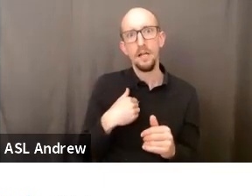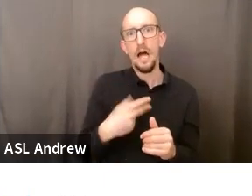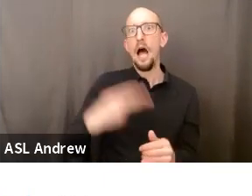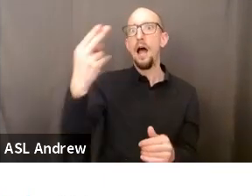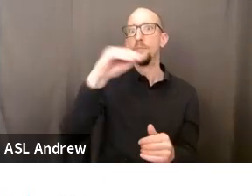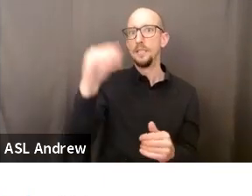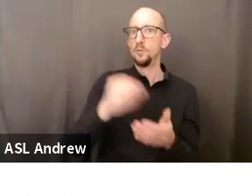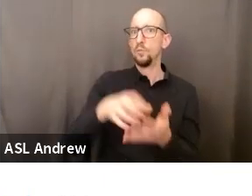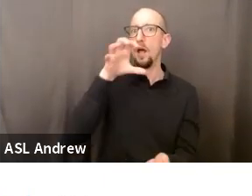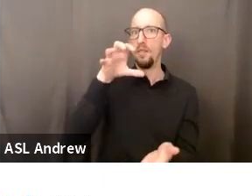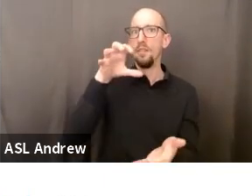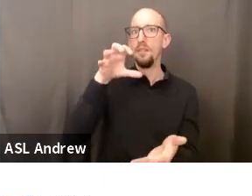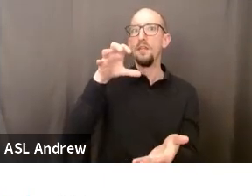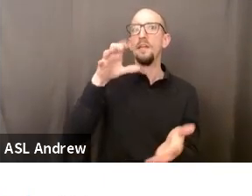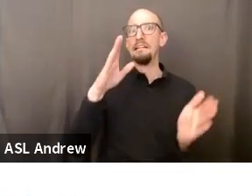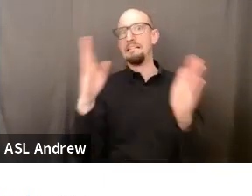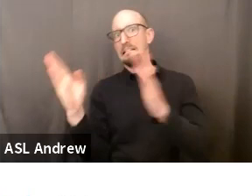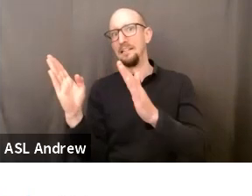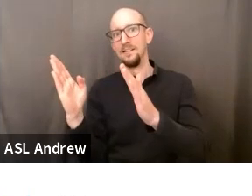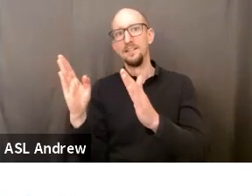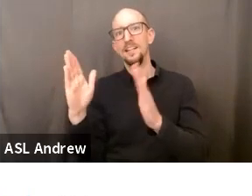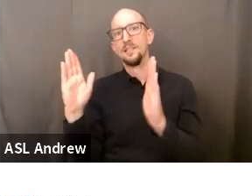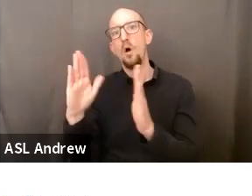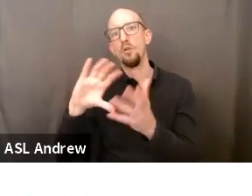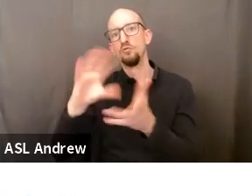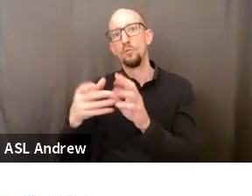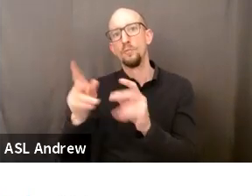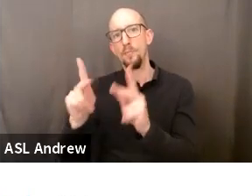median, and still have people who are